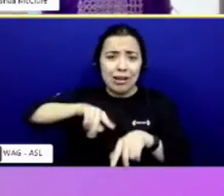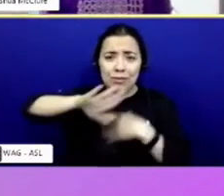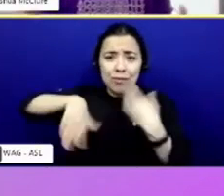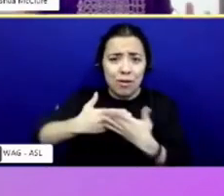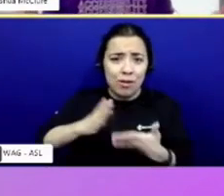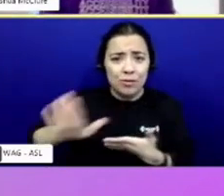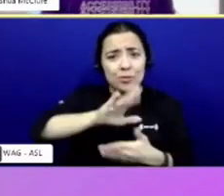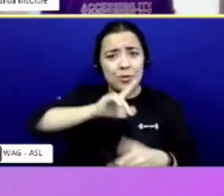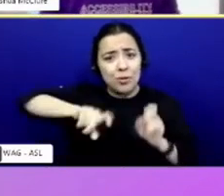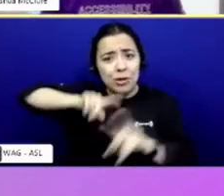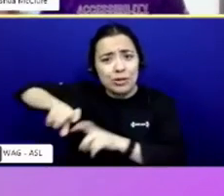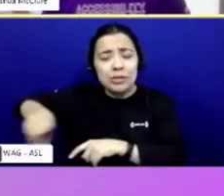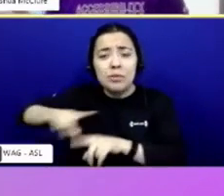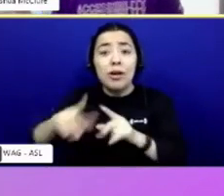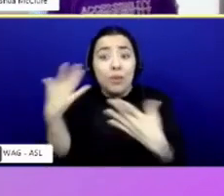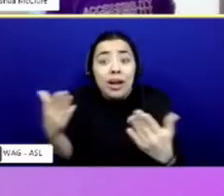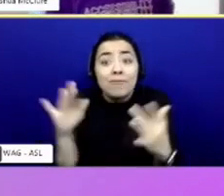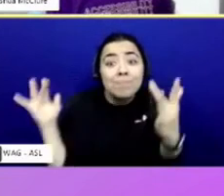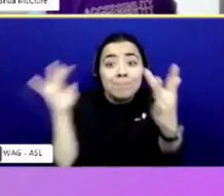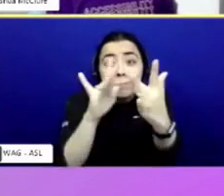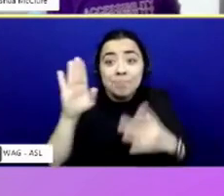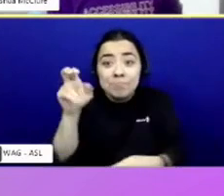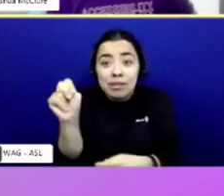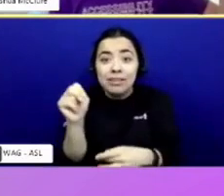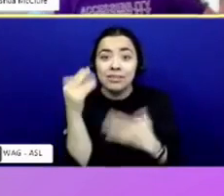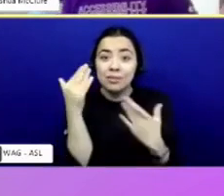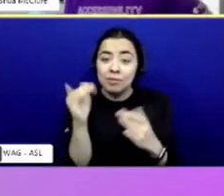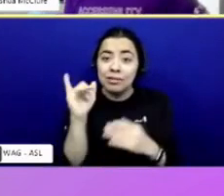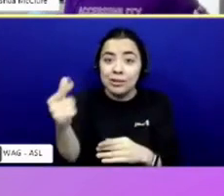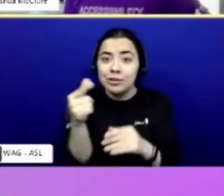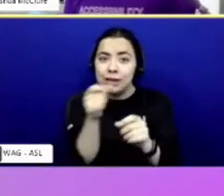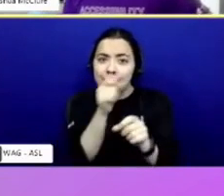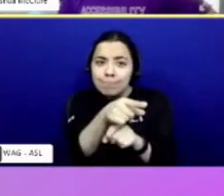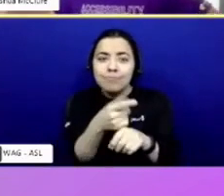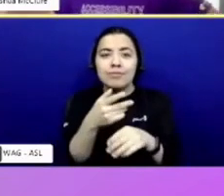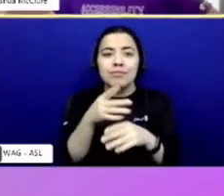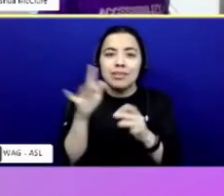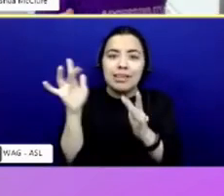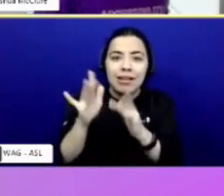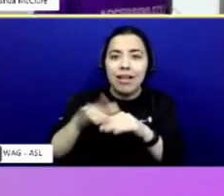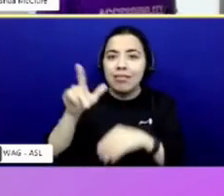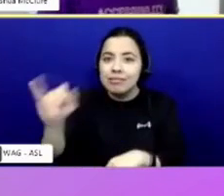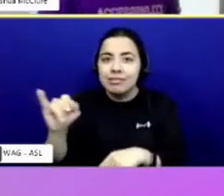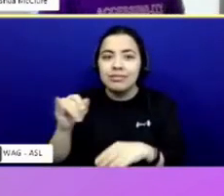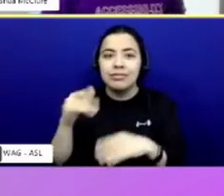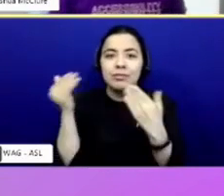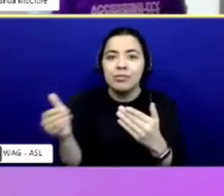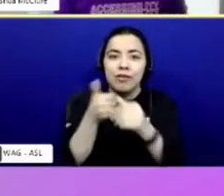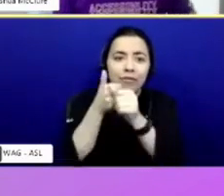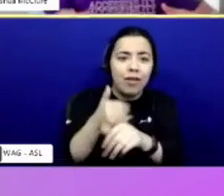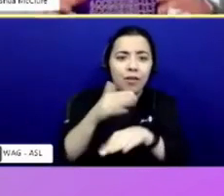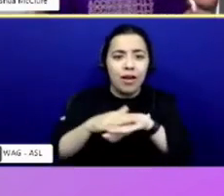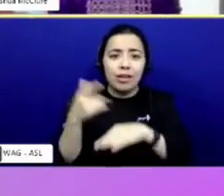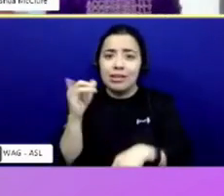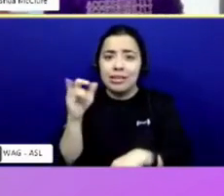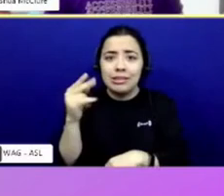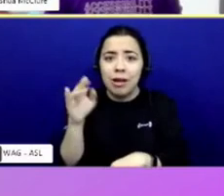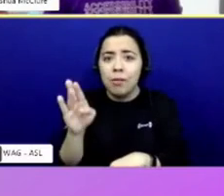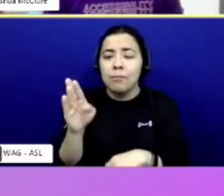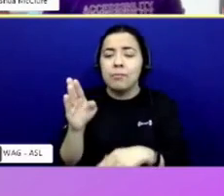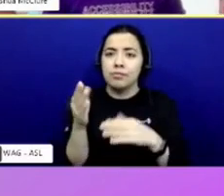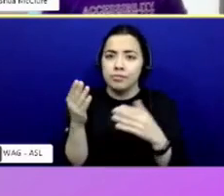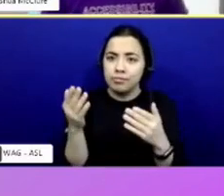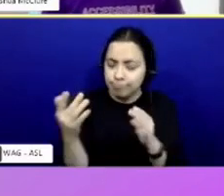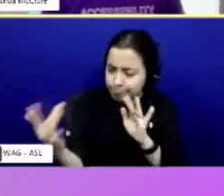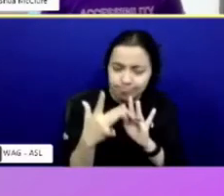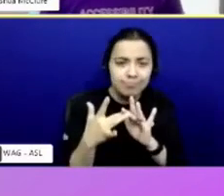everything, but reach out to Ben. Send Ben an Instagram, connect on LinkedIn, follow on GitHub, get at us